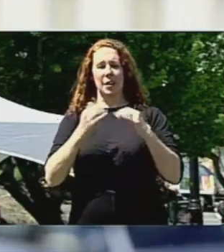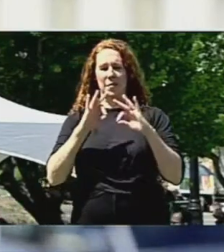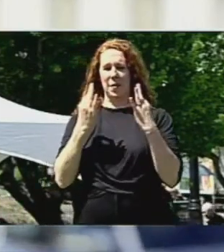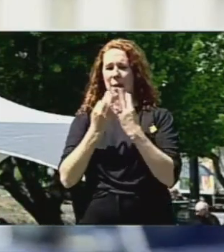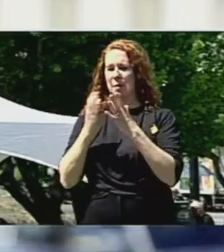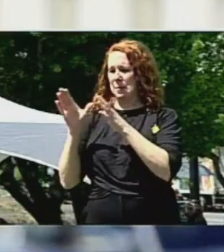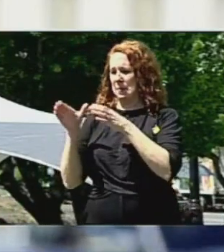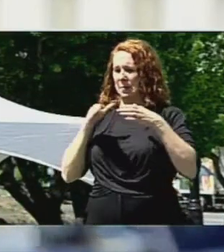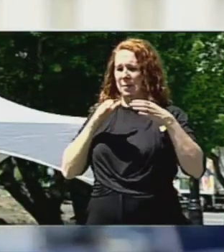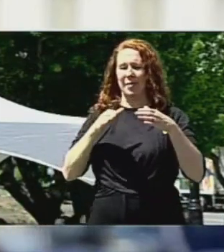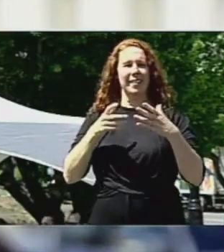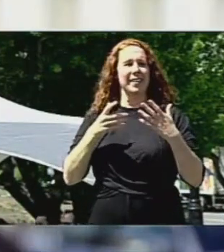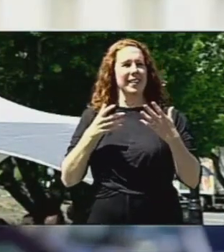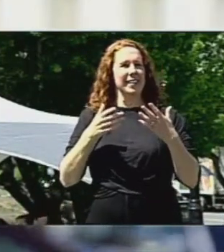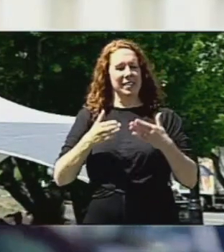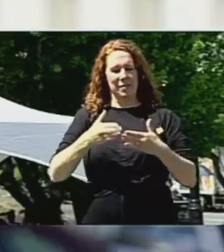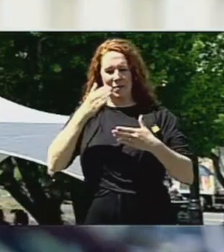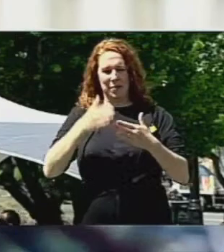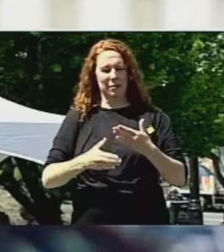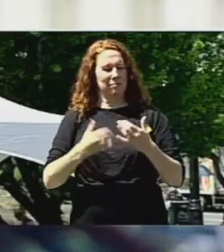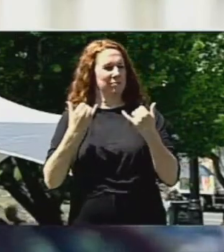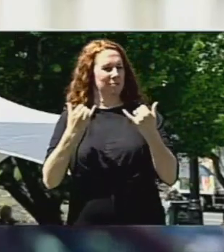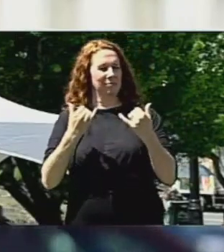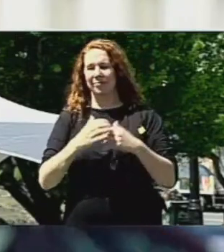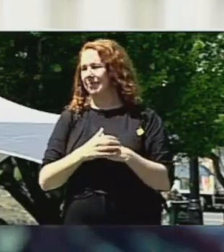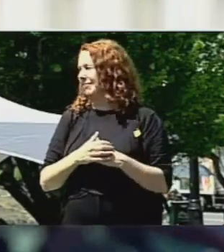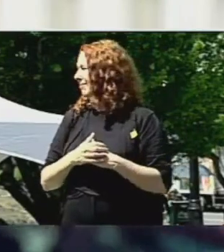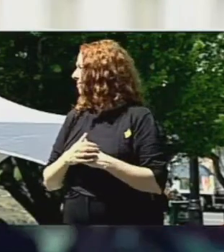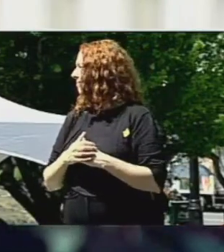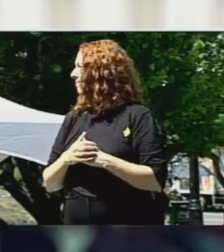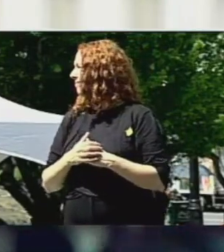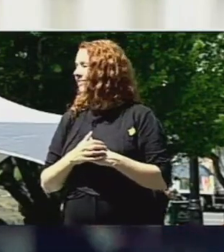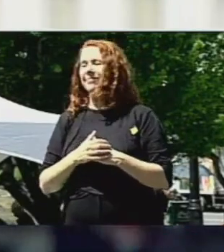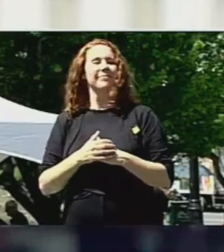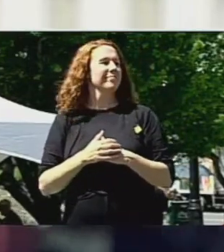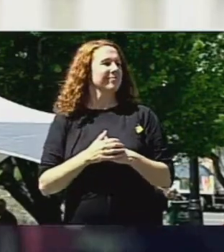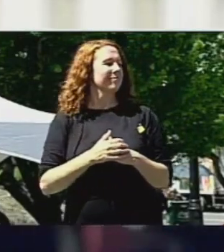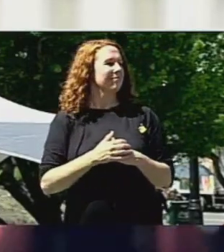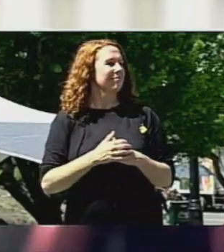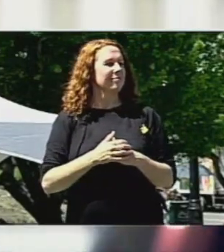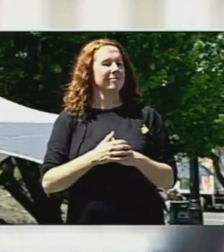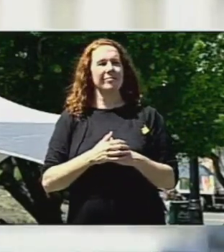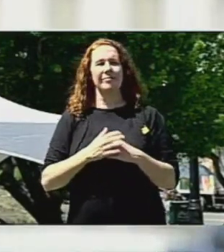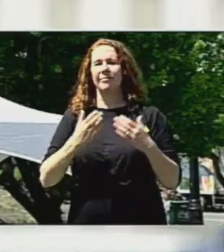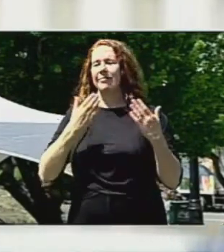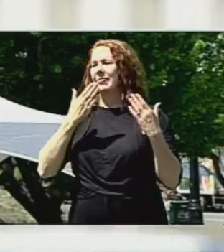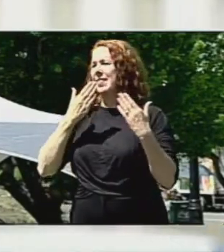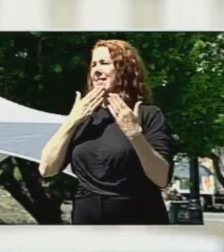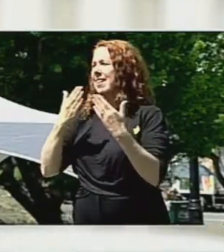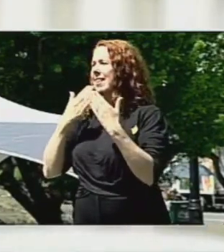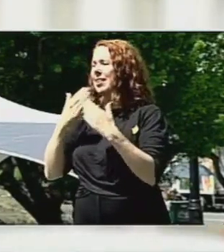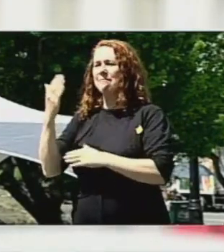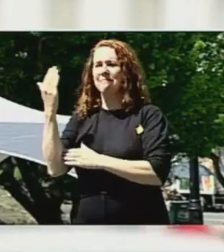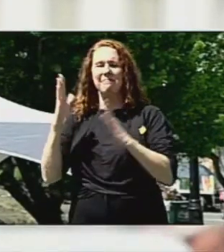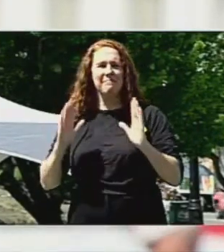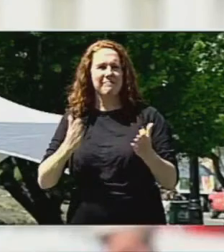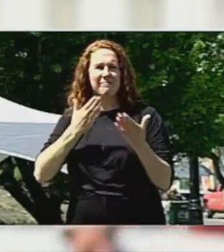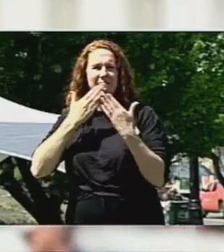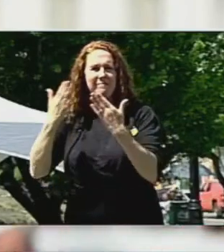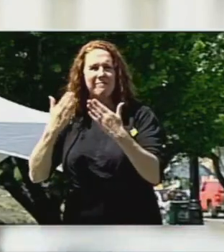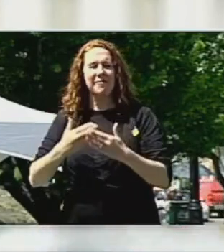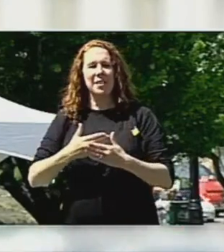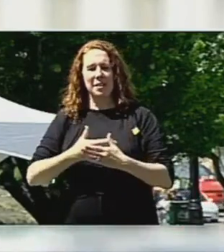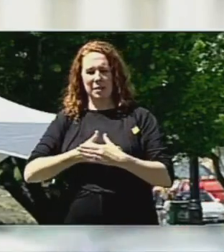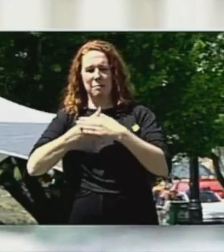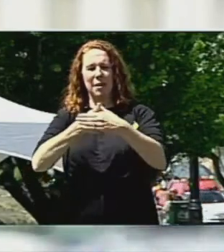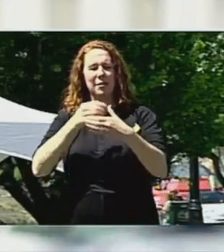to close us out in a good way. And as they make the way up here, I just want to again thank all of our speakers, thank the